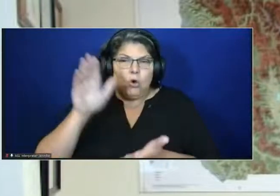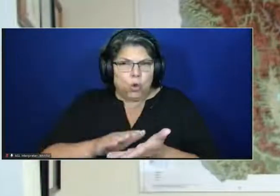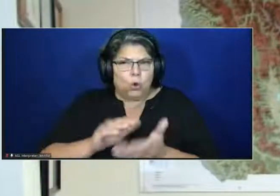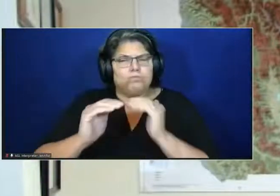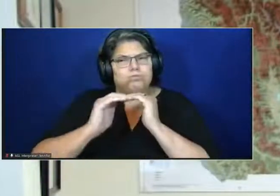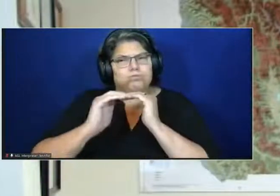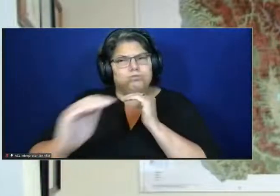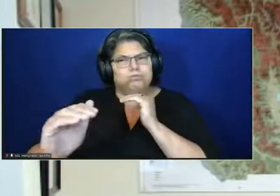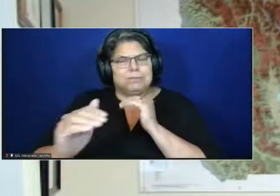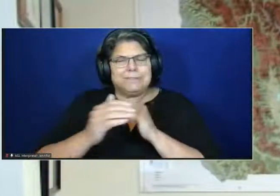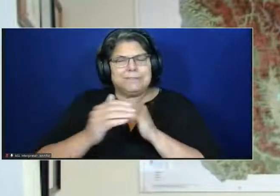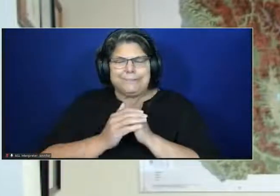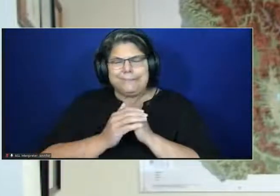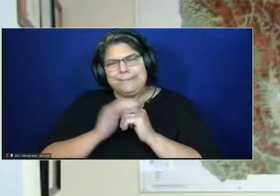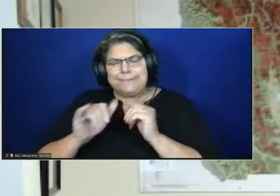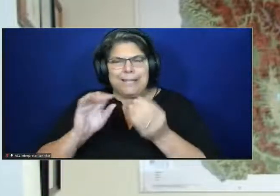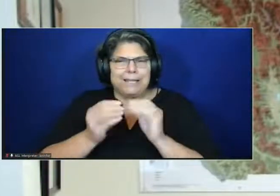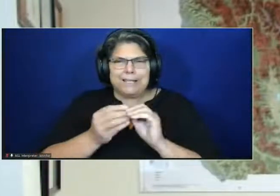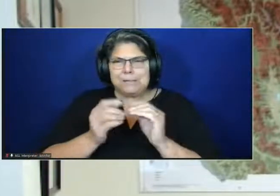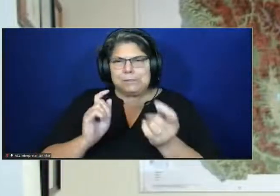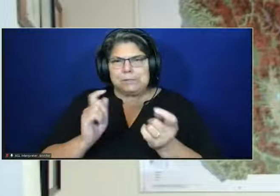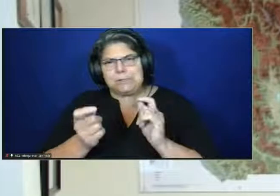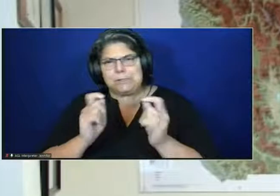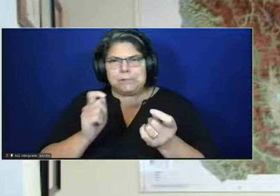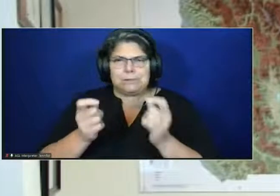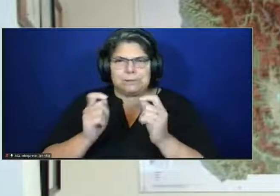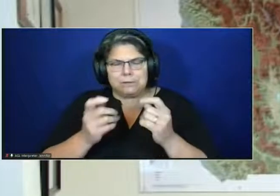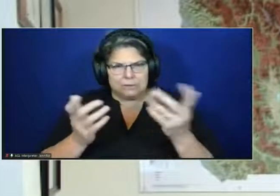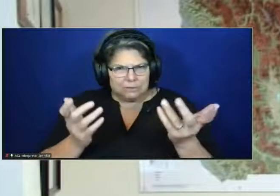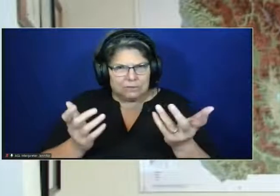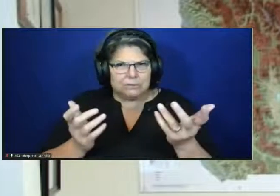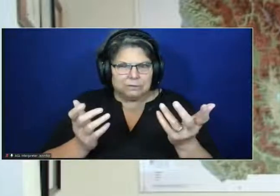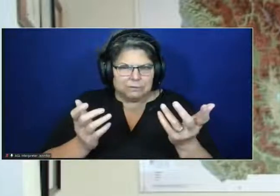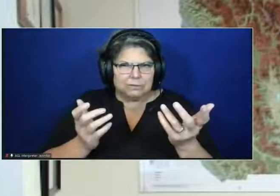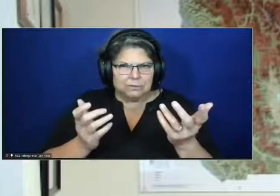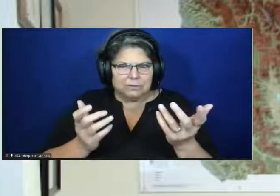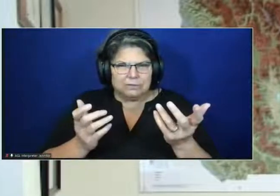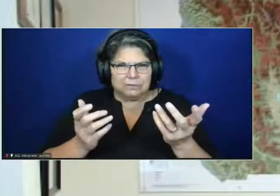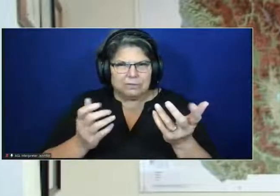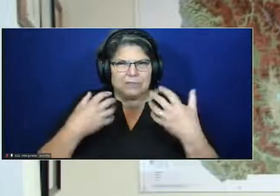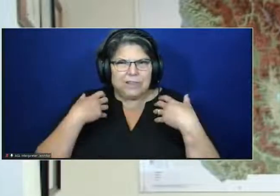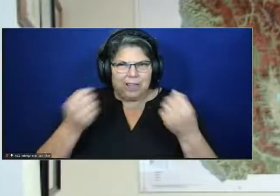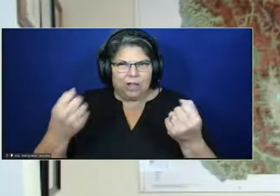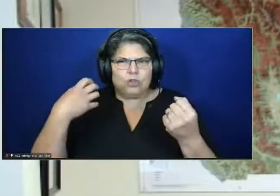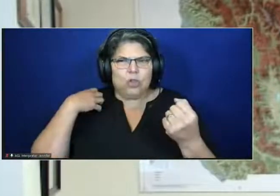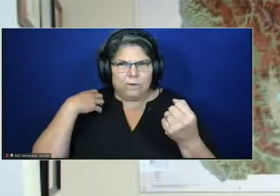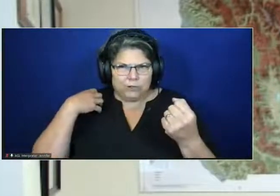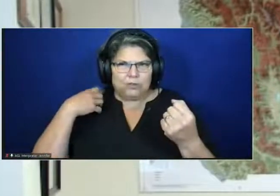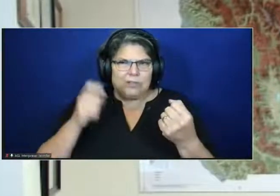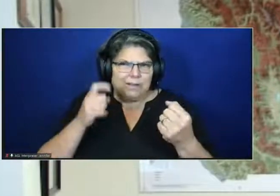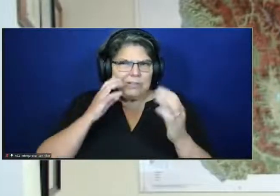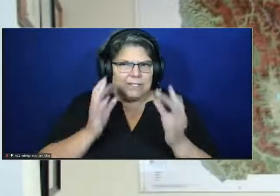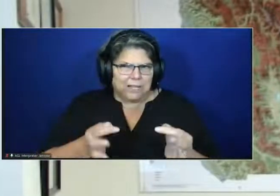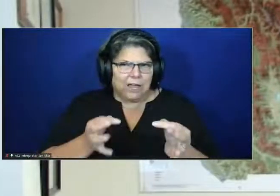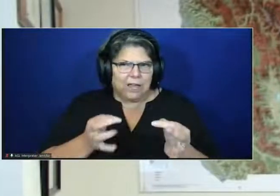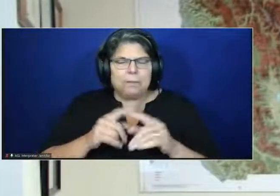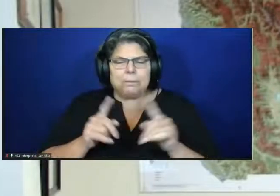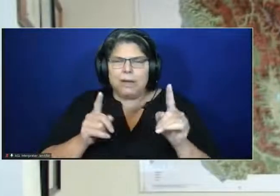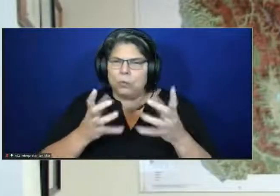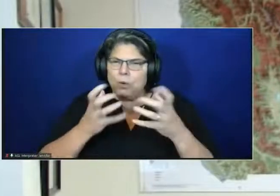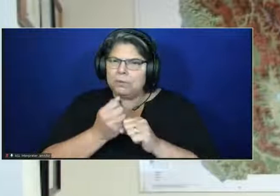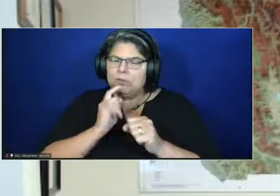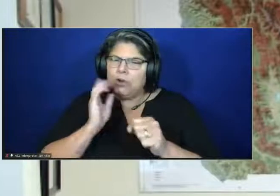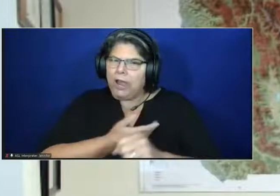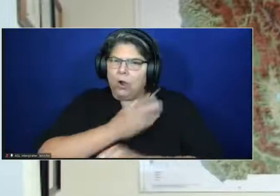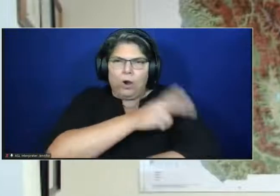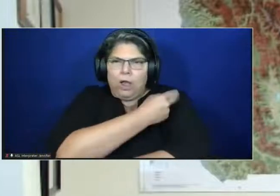say, a fuzzy number. That's going to be a decision on the part of the health officers there. But we want to make sure that our hospitals